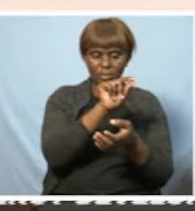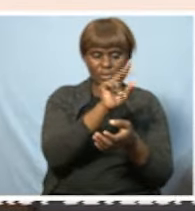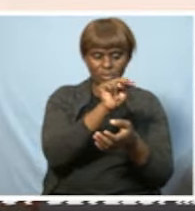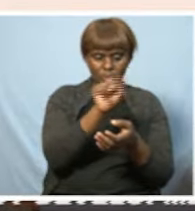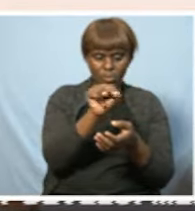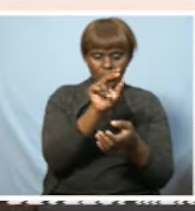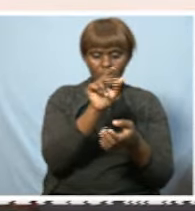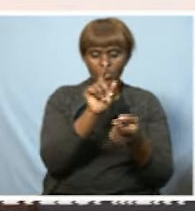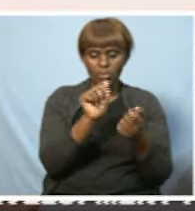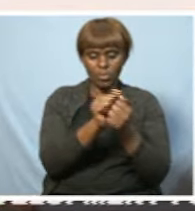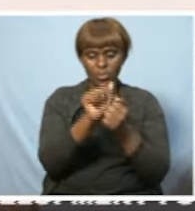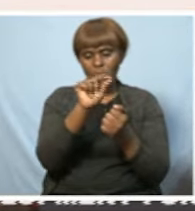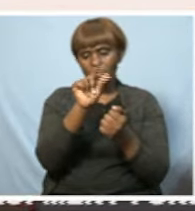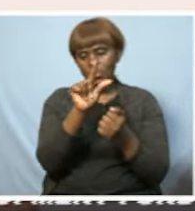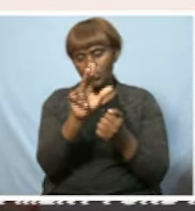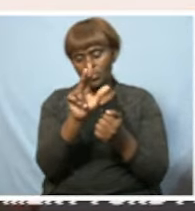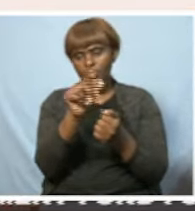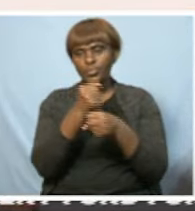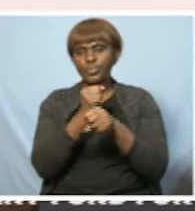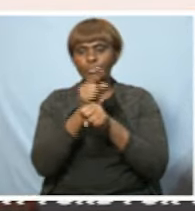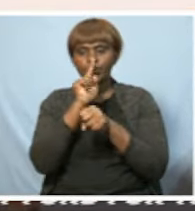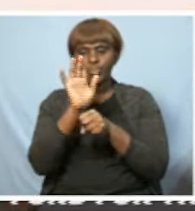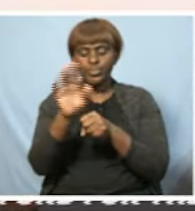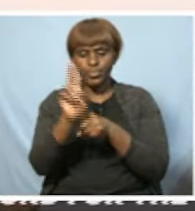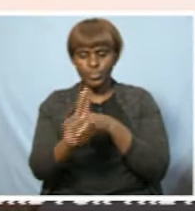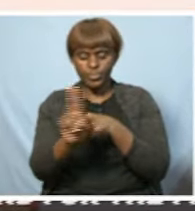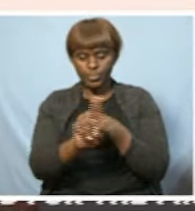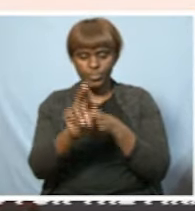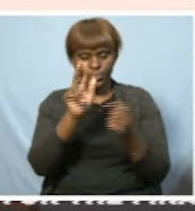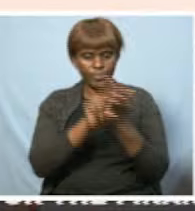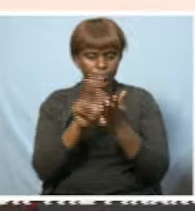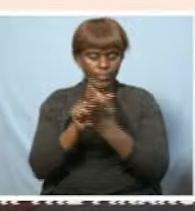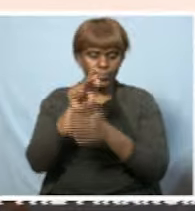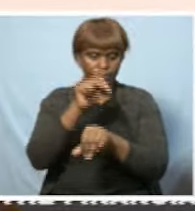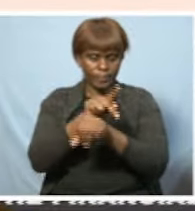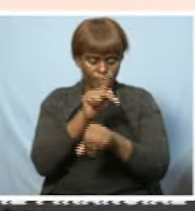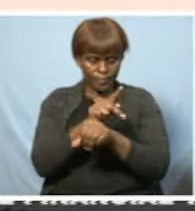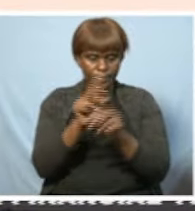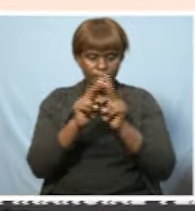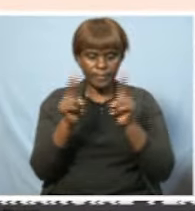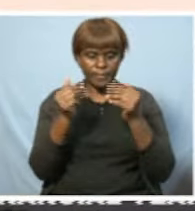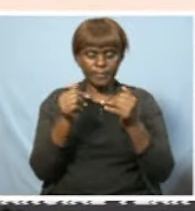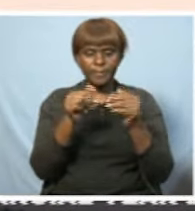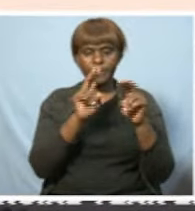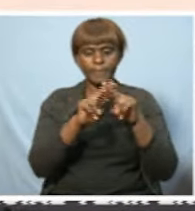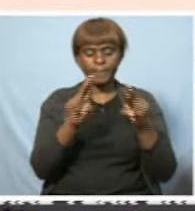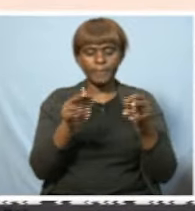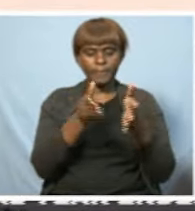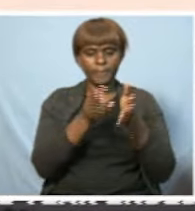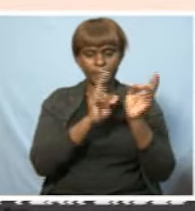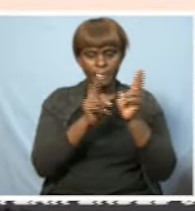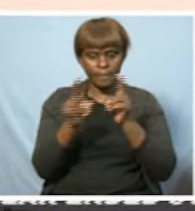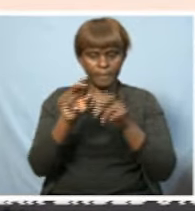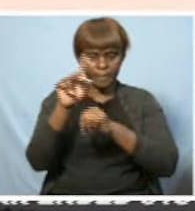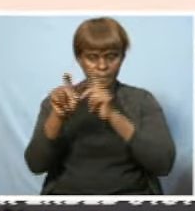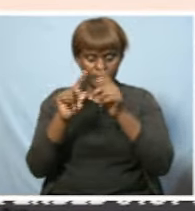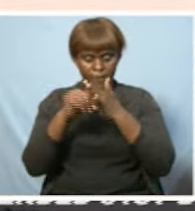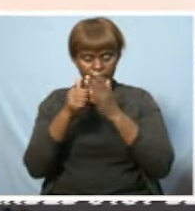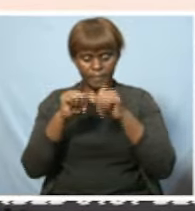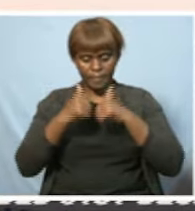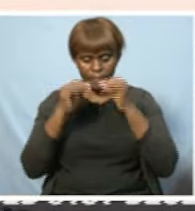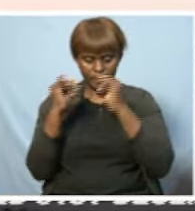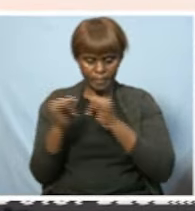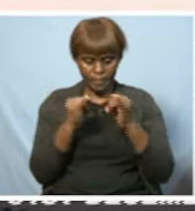local authorities should ensure that the expenditure is within the approved projects. So, Chair, to answer the question of how we implemented the